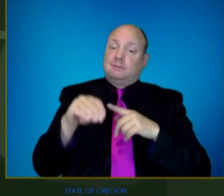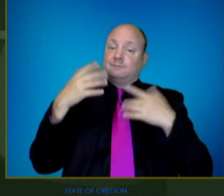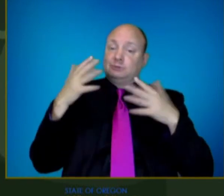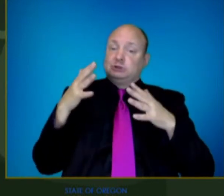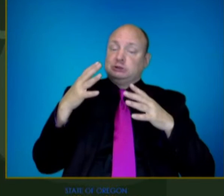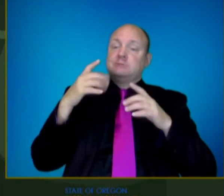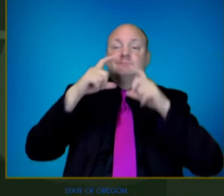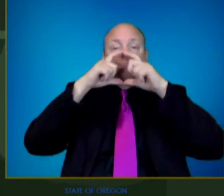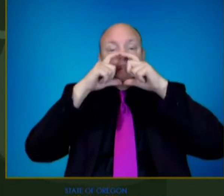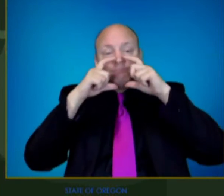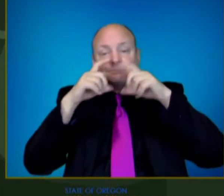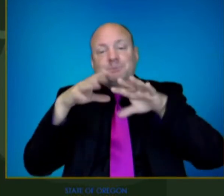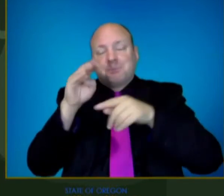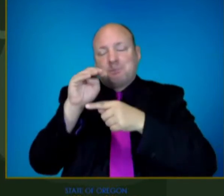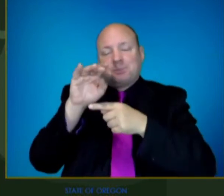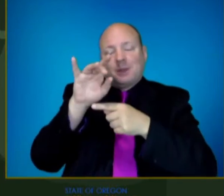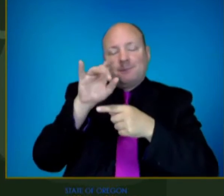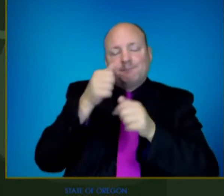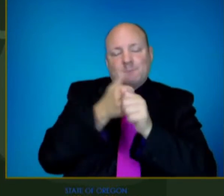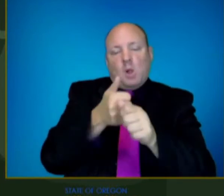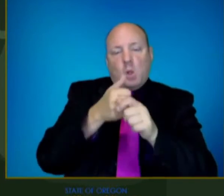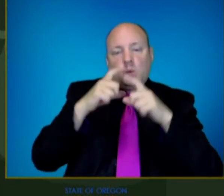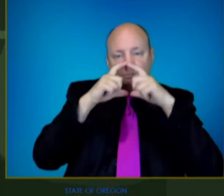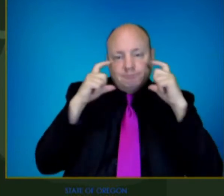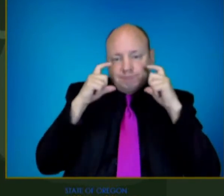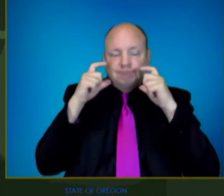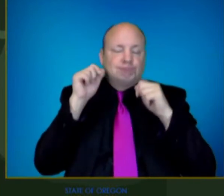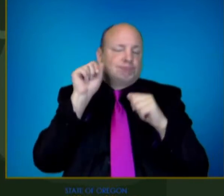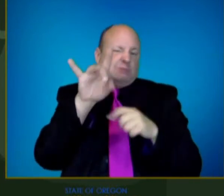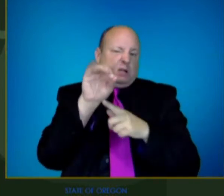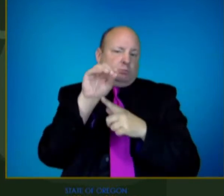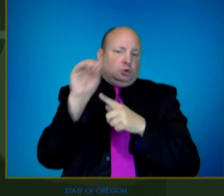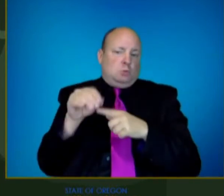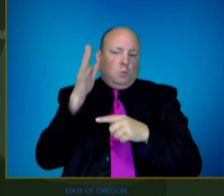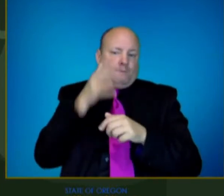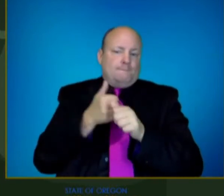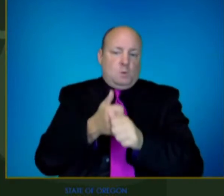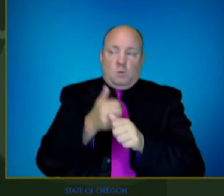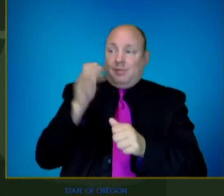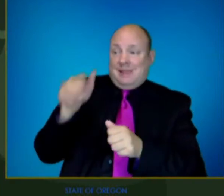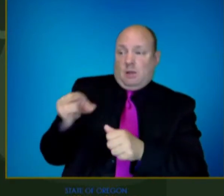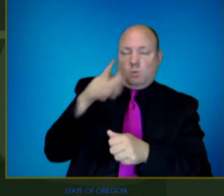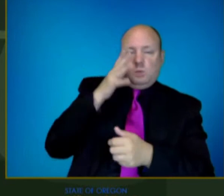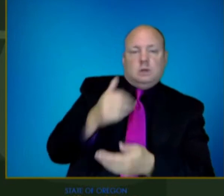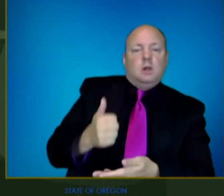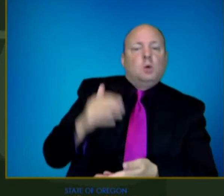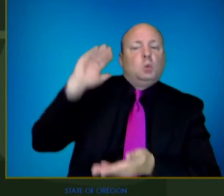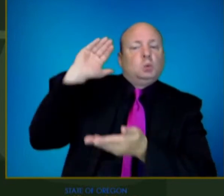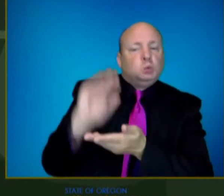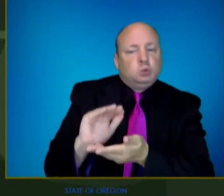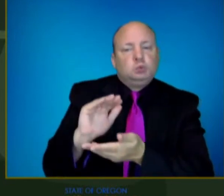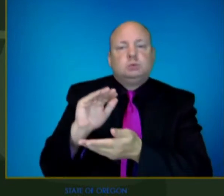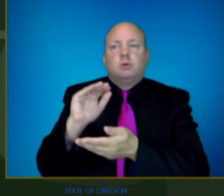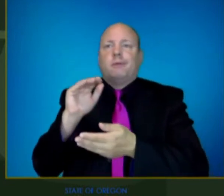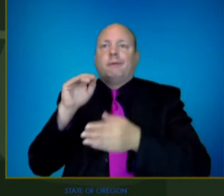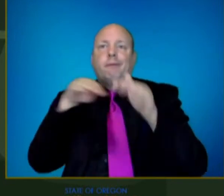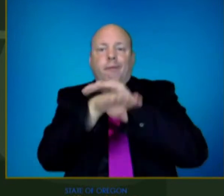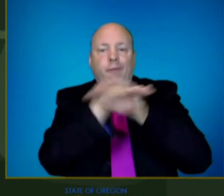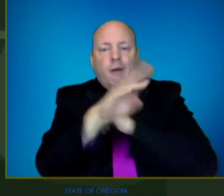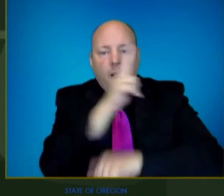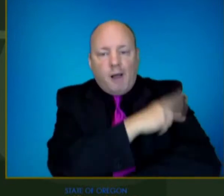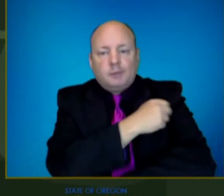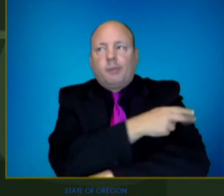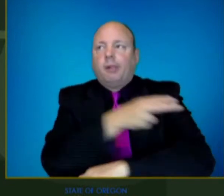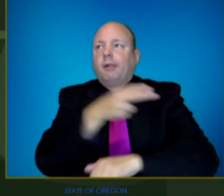requirement, that we are likely to reduce the number of additional hospital beds that we need. We can